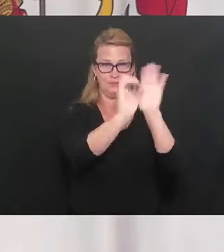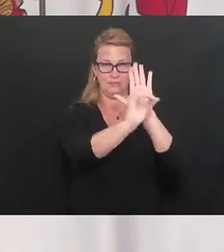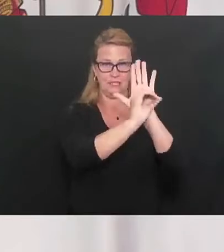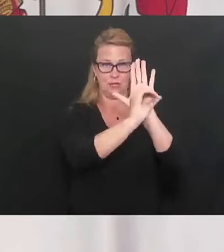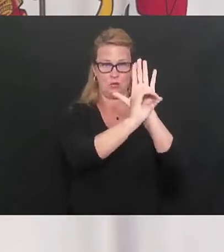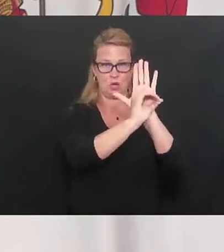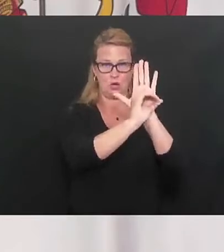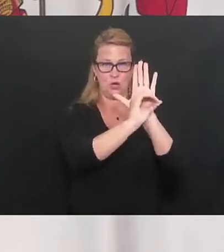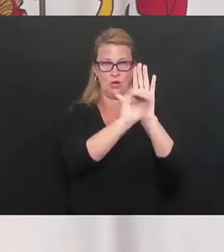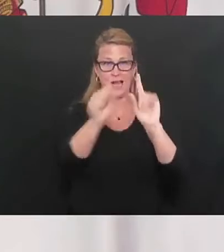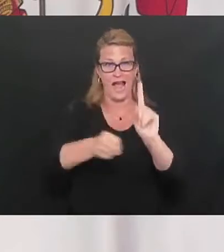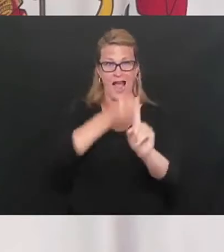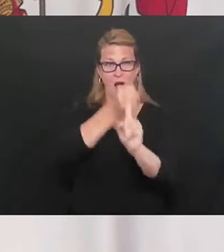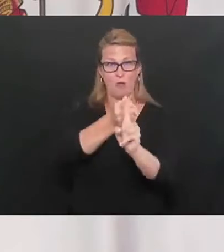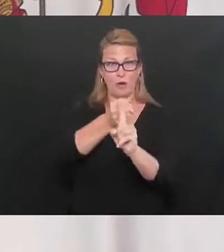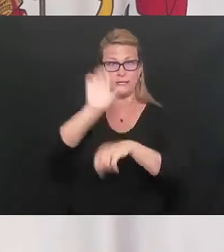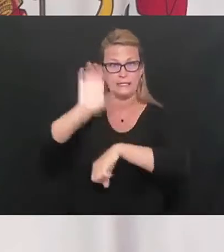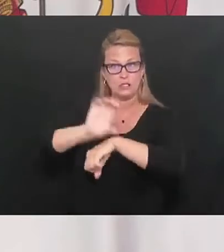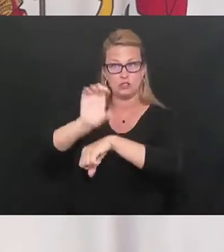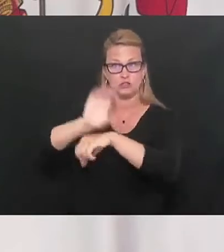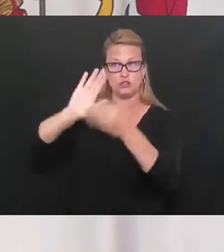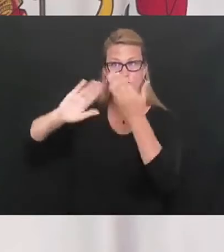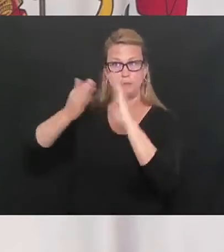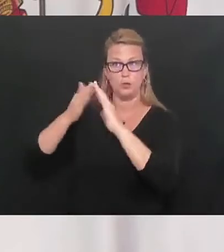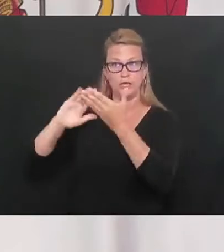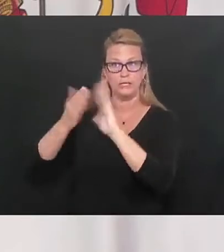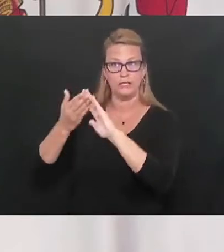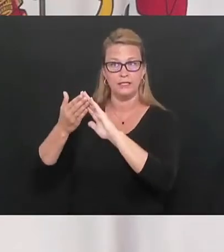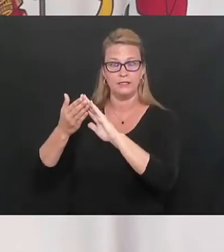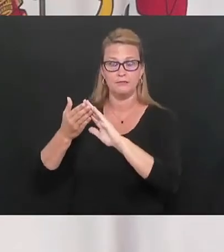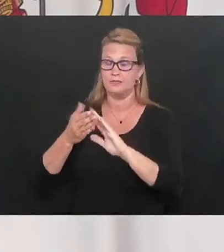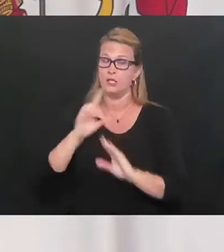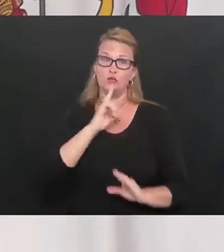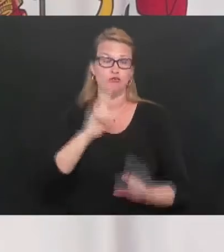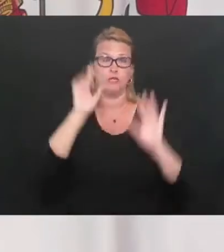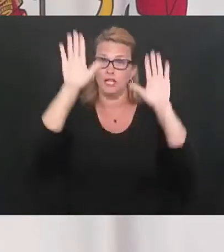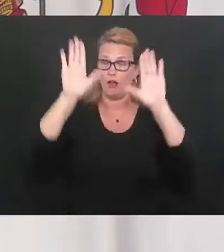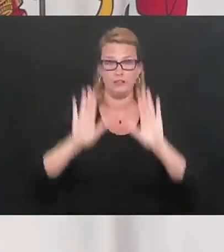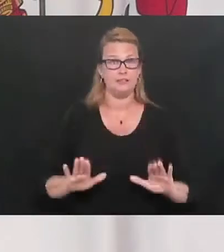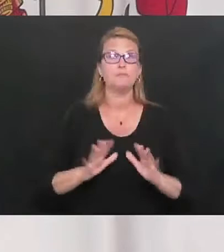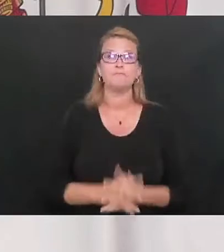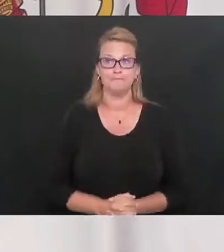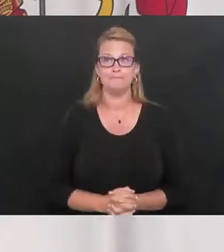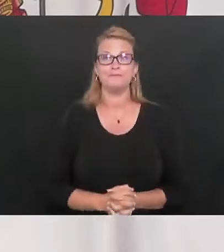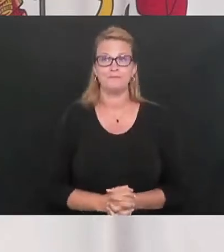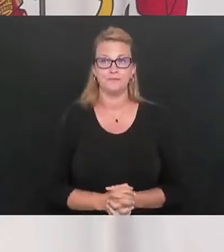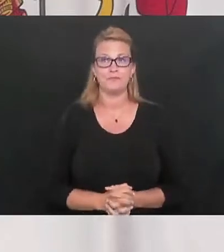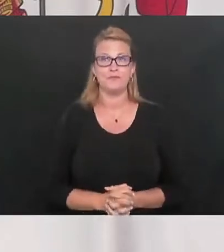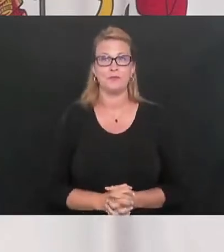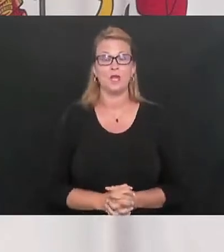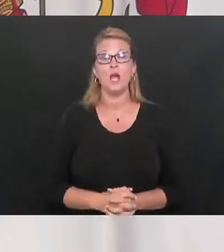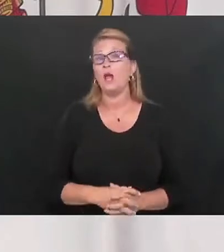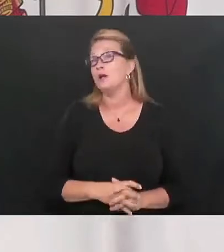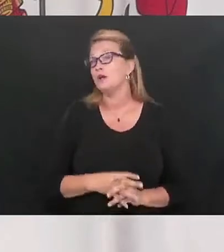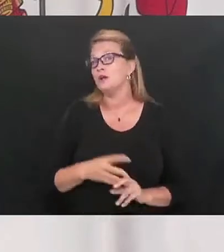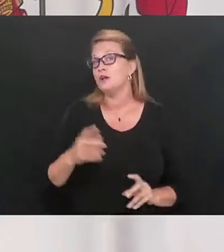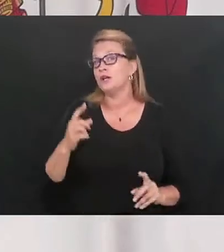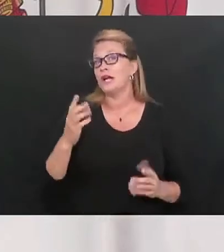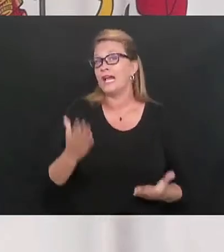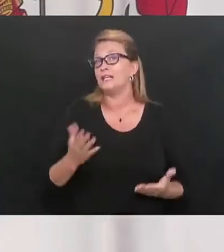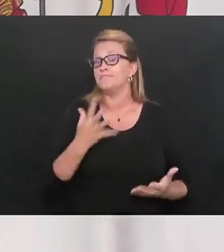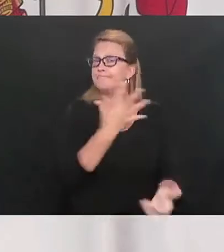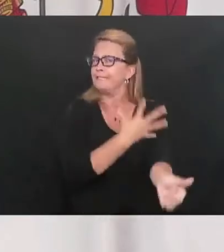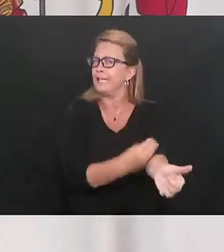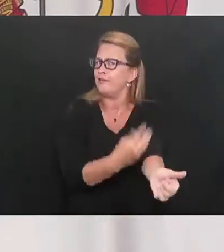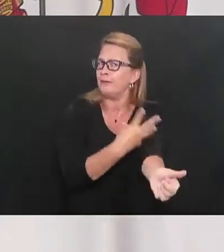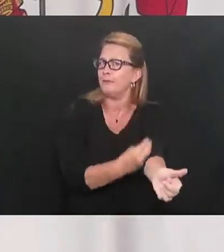outbreaks in our church community right now. It couldn't be better. Couldn't be better. From the standpoint of giving blood